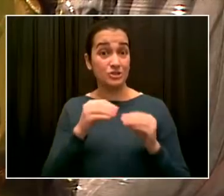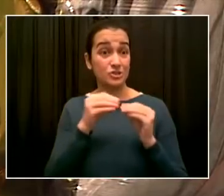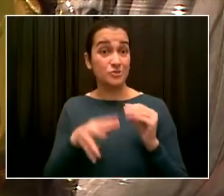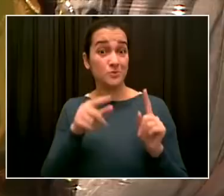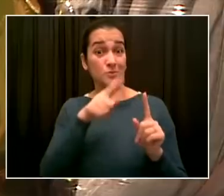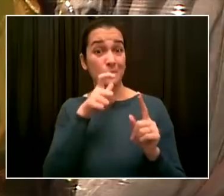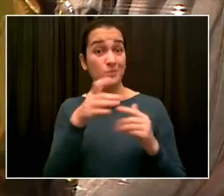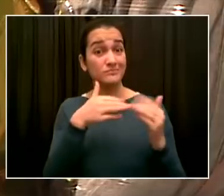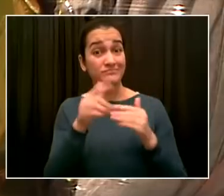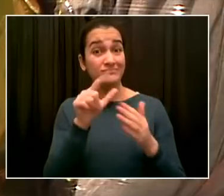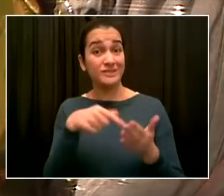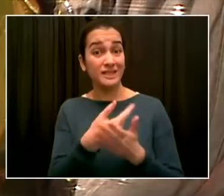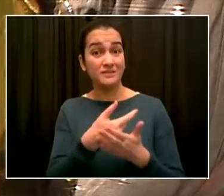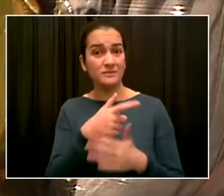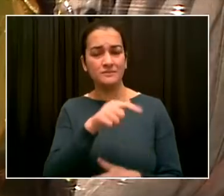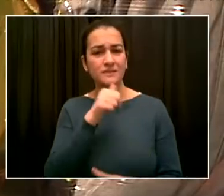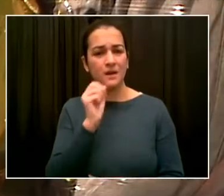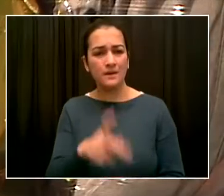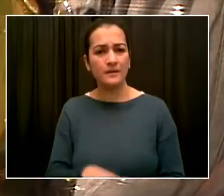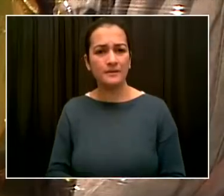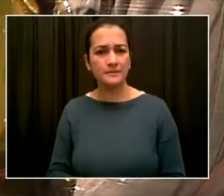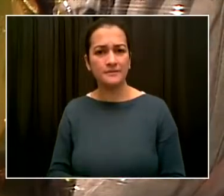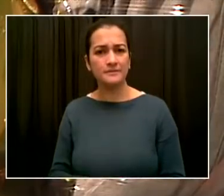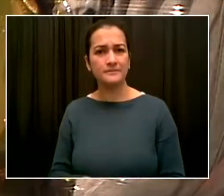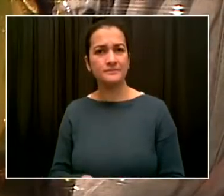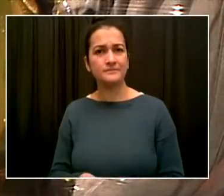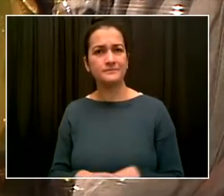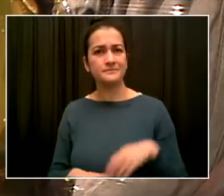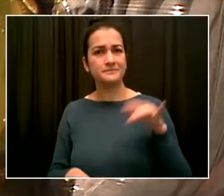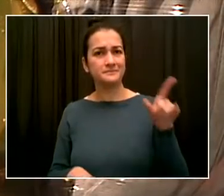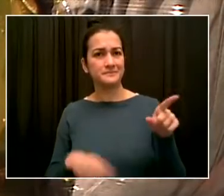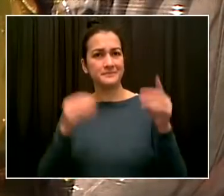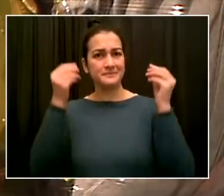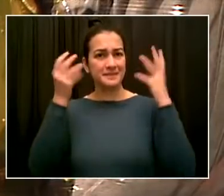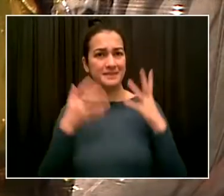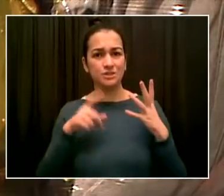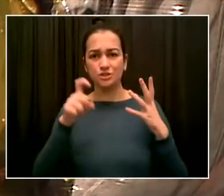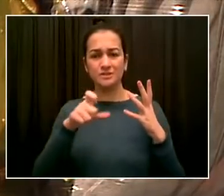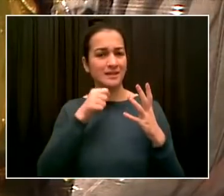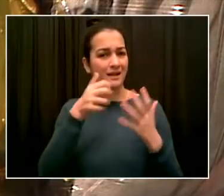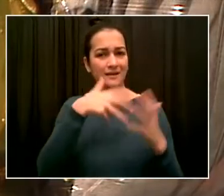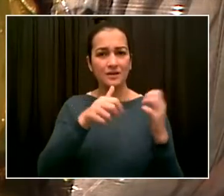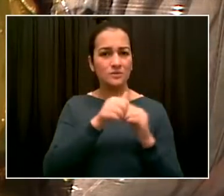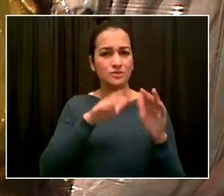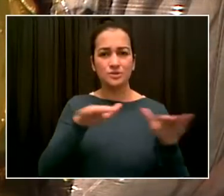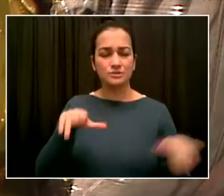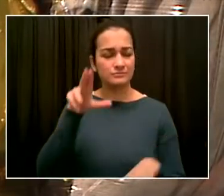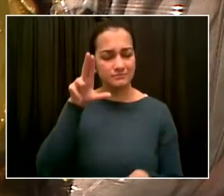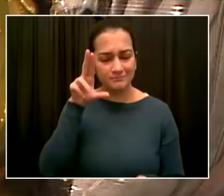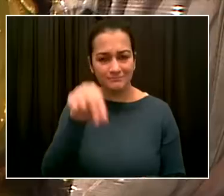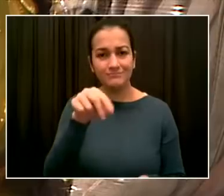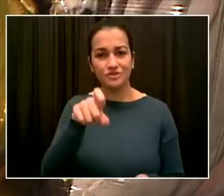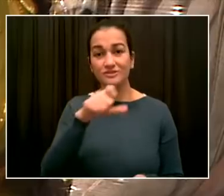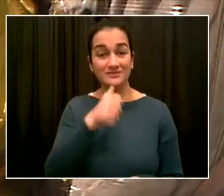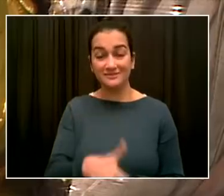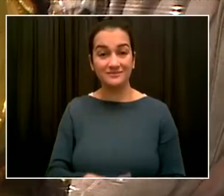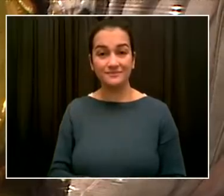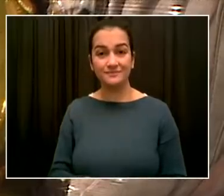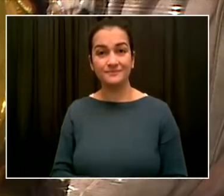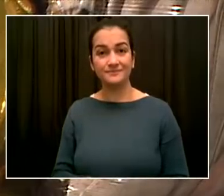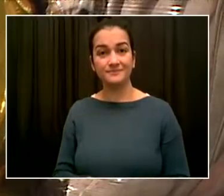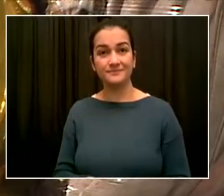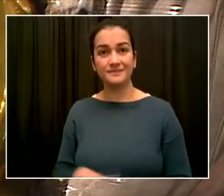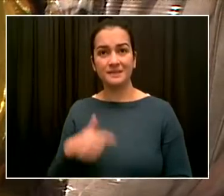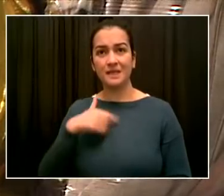needs to be isolated from students. And if that's not happening the right way, I'll direct the DOE to fix that right away. Go ahead,